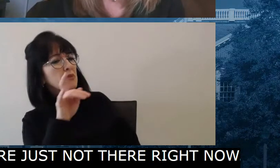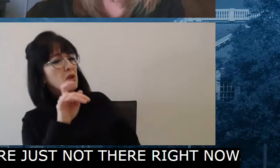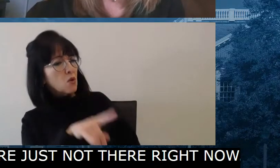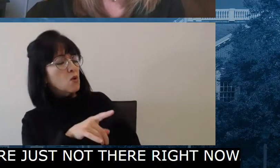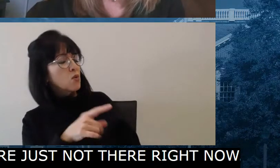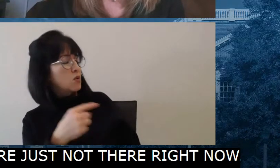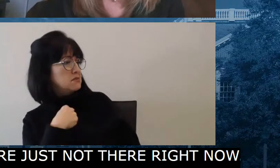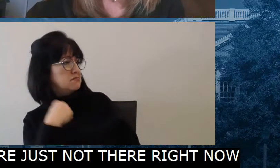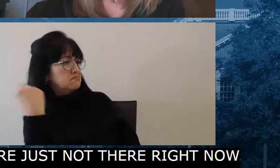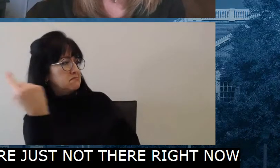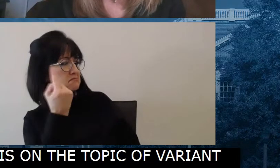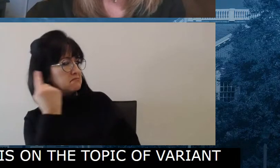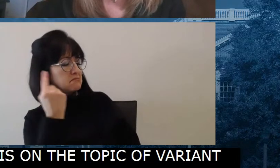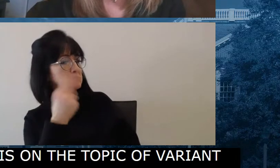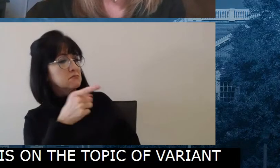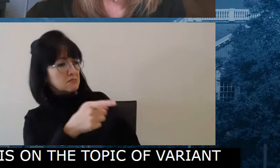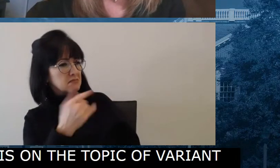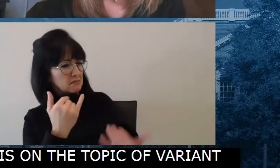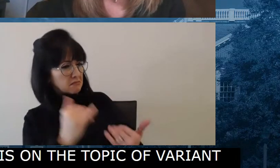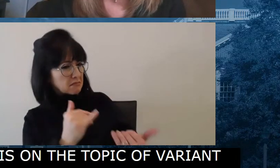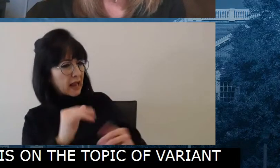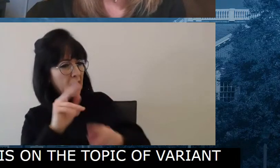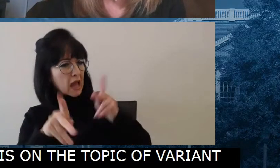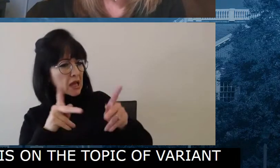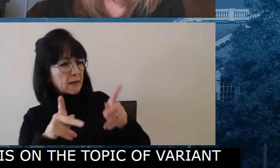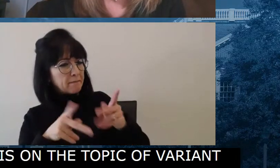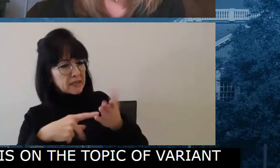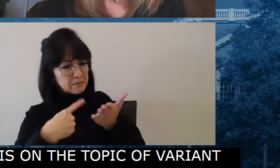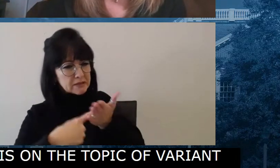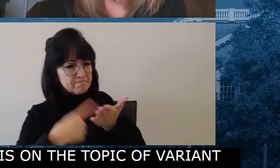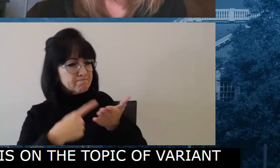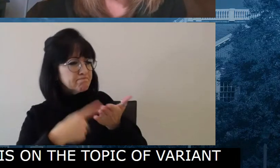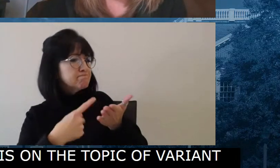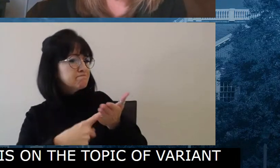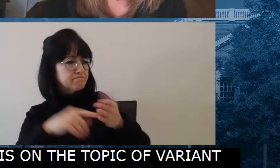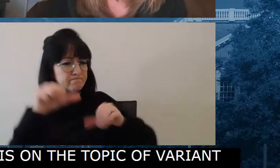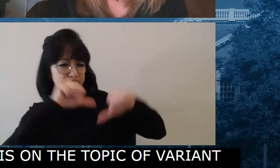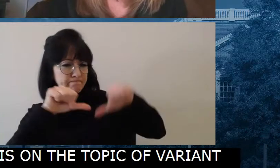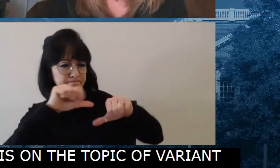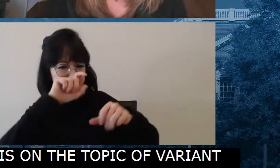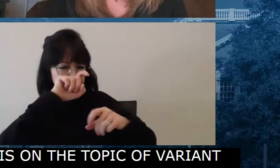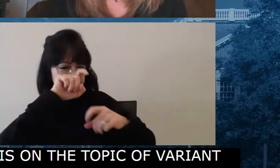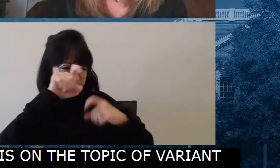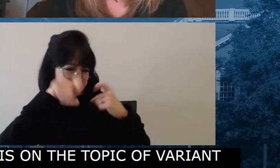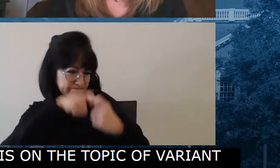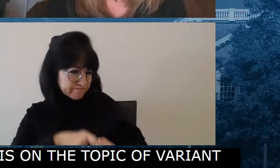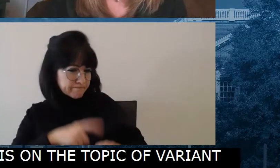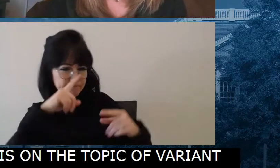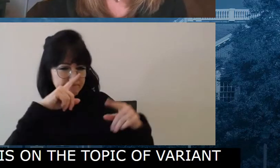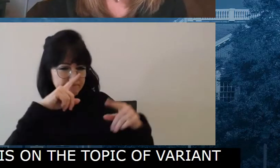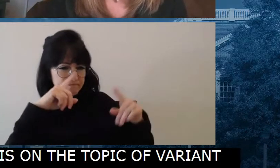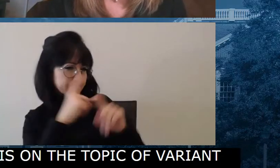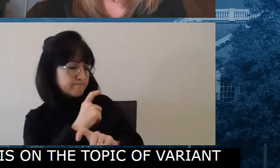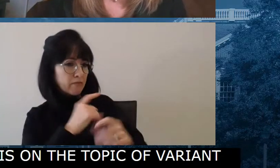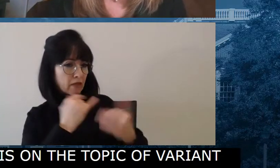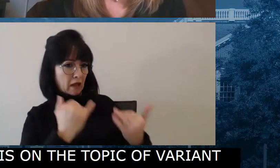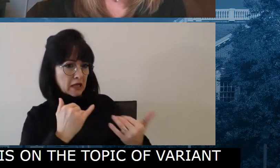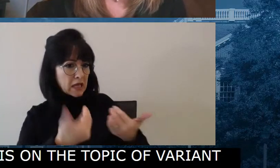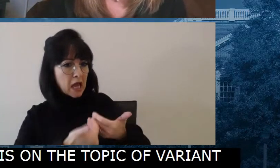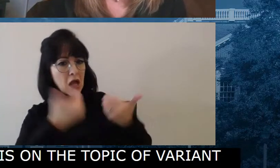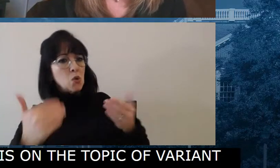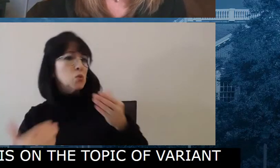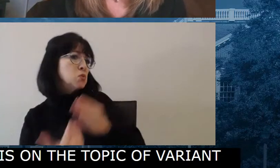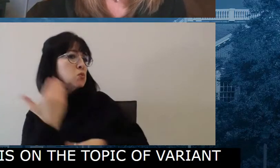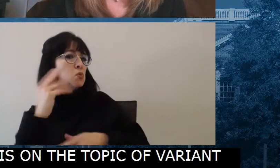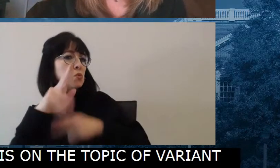sequencing happens among the cases here in Delaware? And, is it at a level that you feel there's a good gauge of